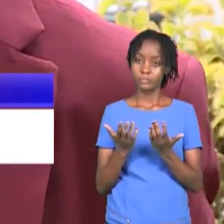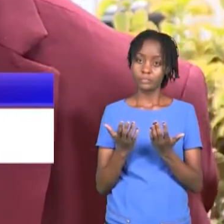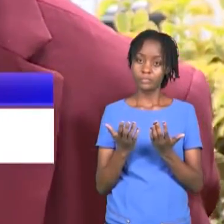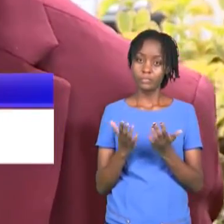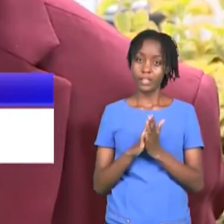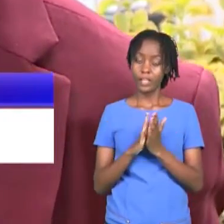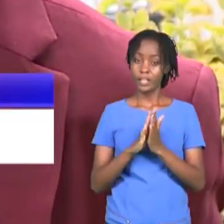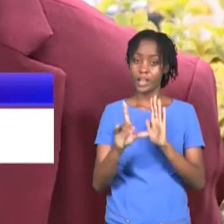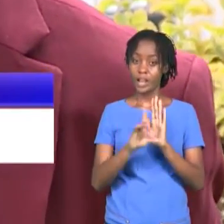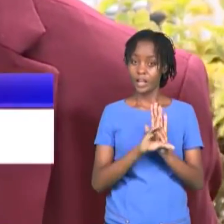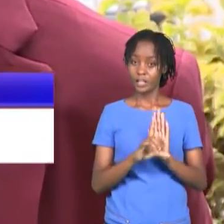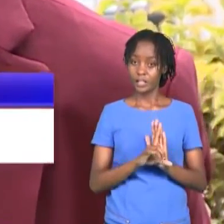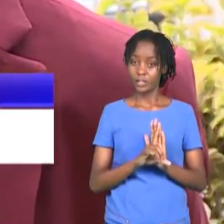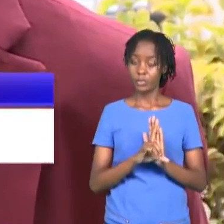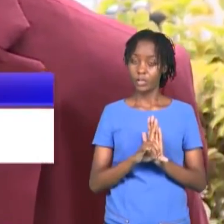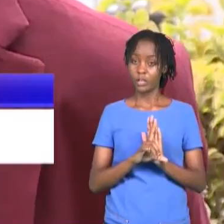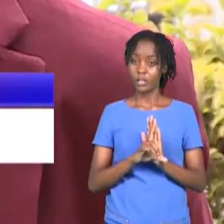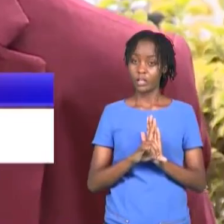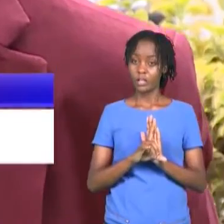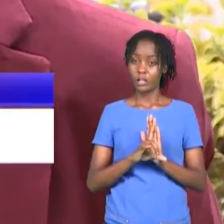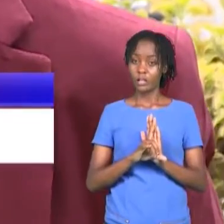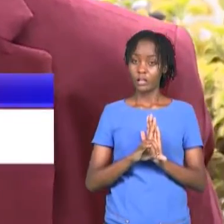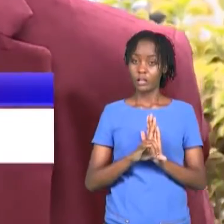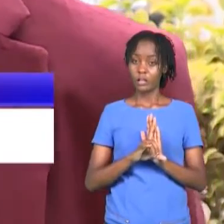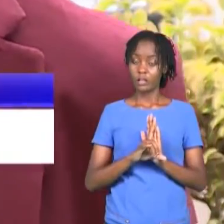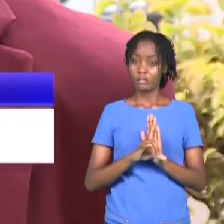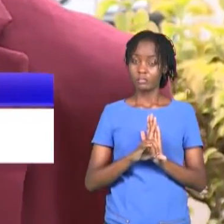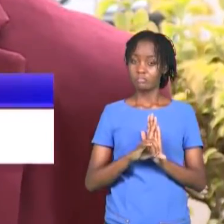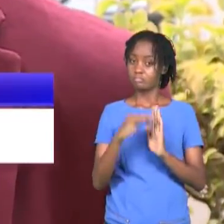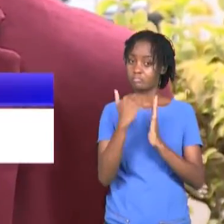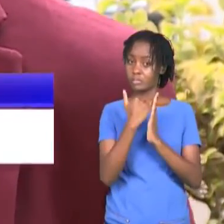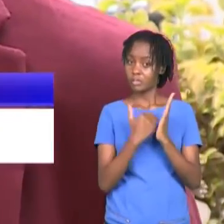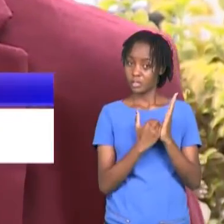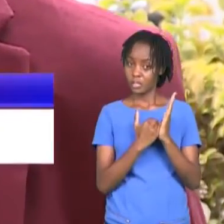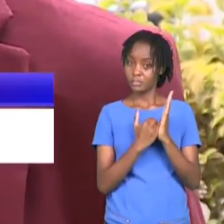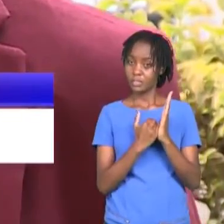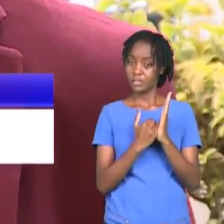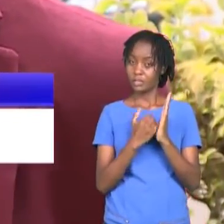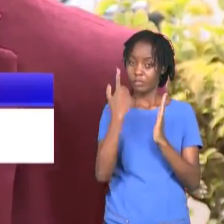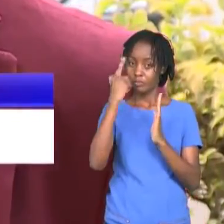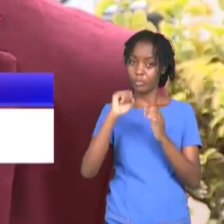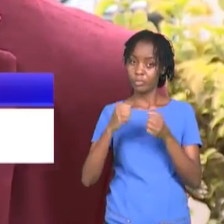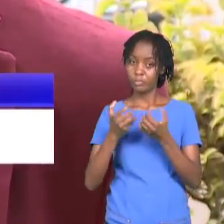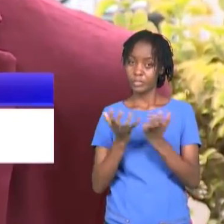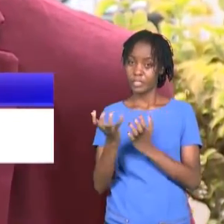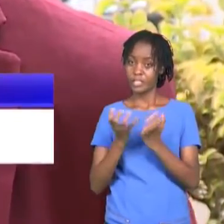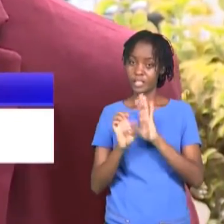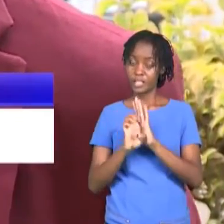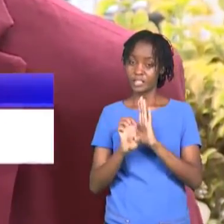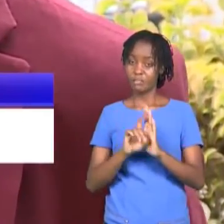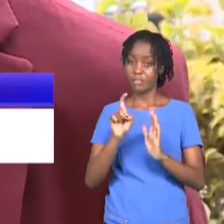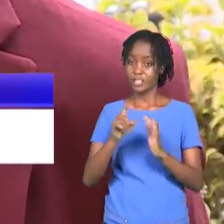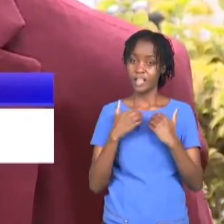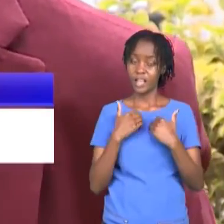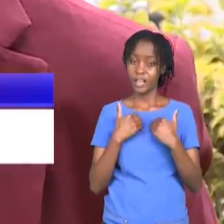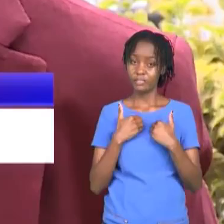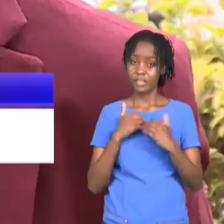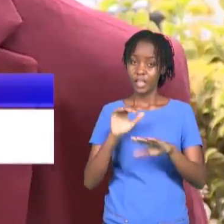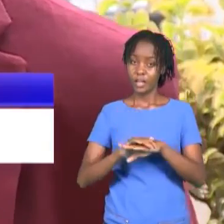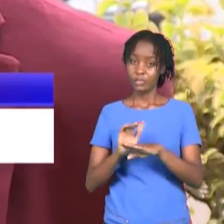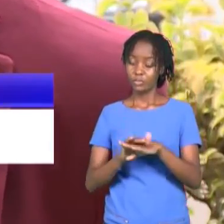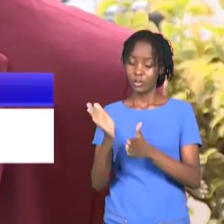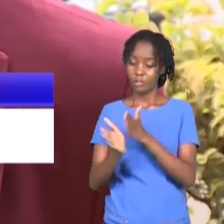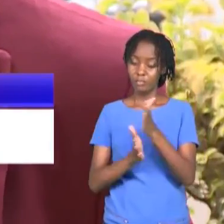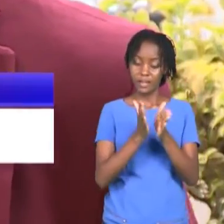legal structures that support those businesses. For instance, there should be a very good contingency planning supported by the